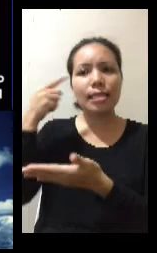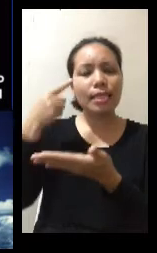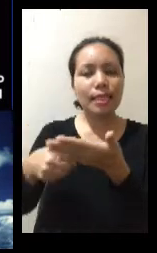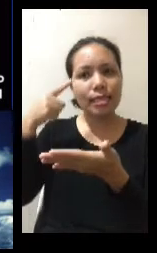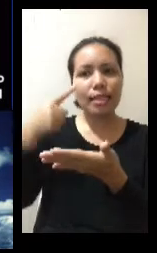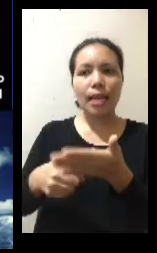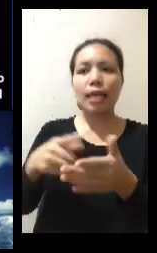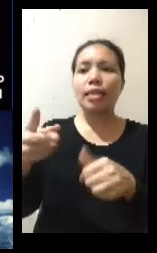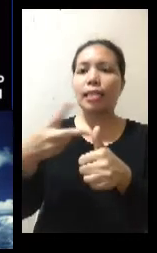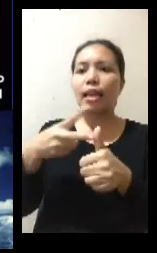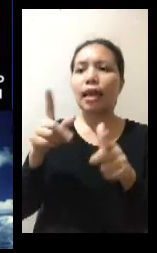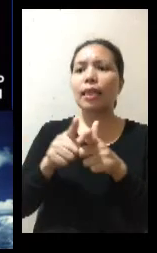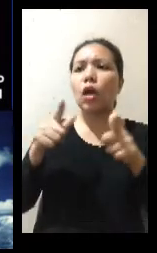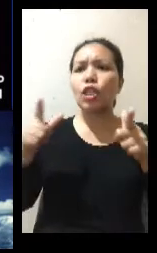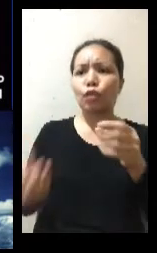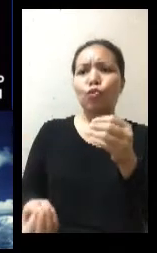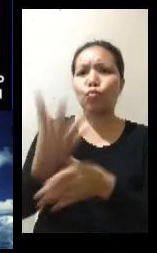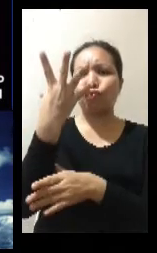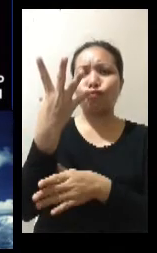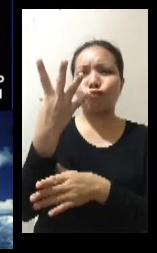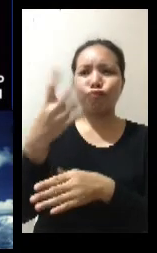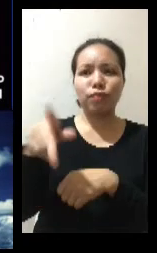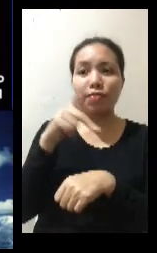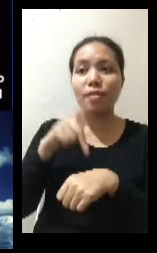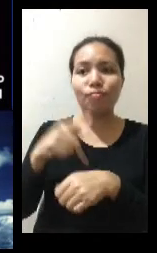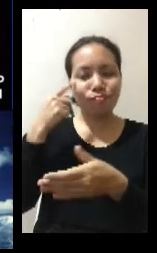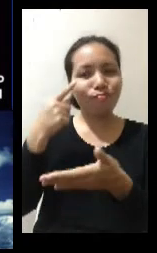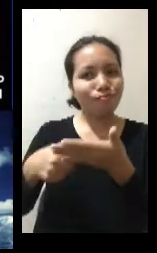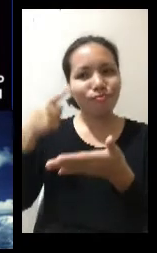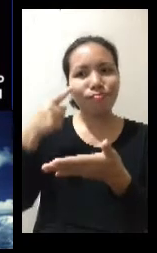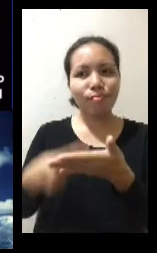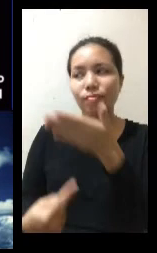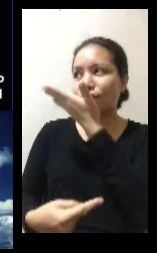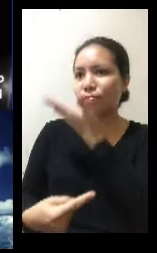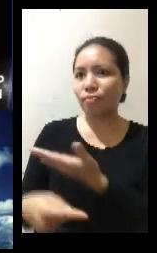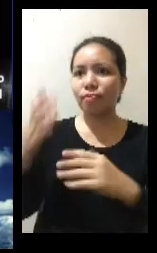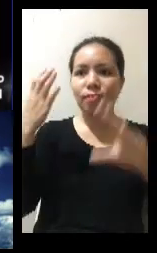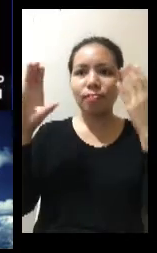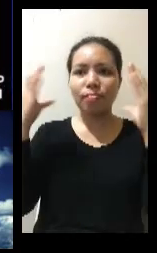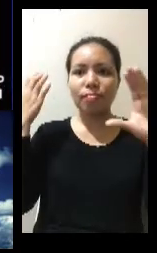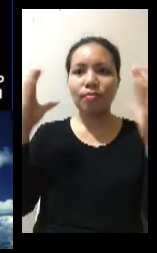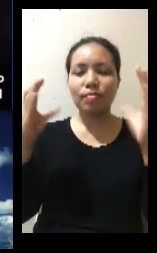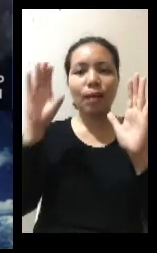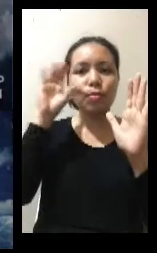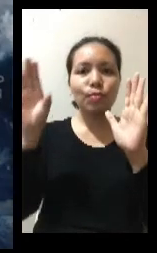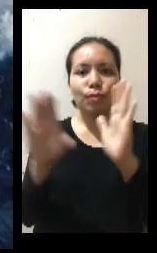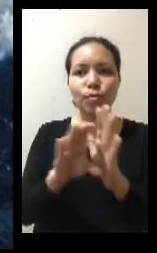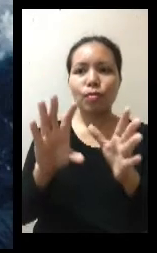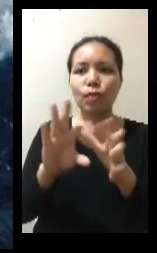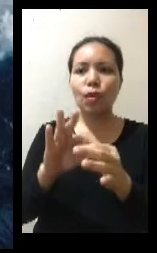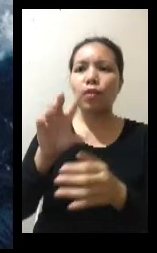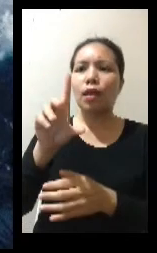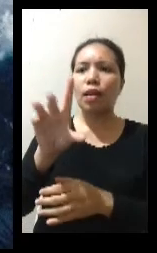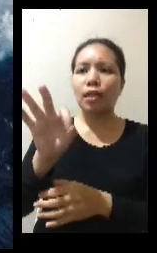erupted. Its eruption was recorded as the second largest eruption of the 20th century. This